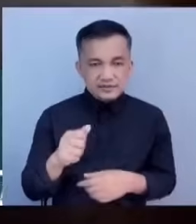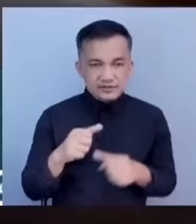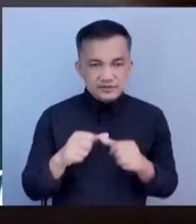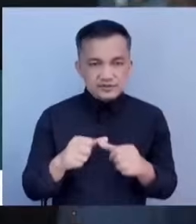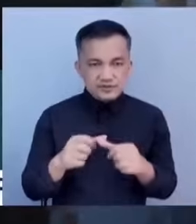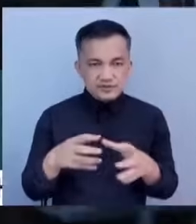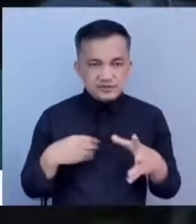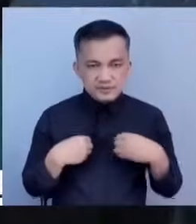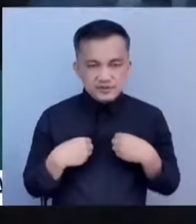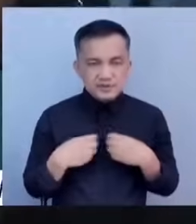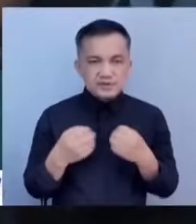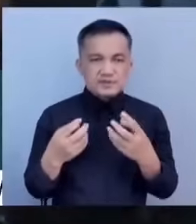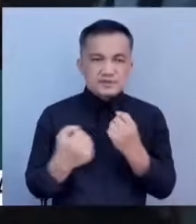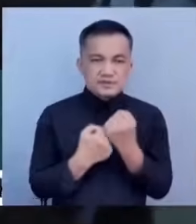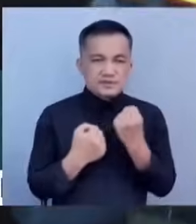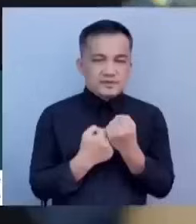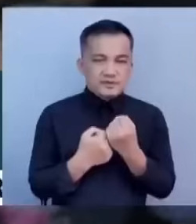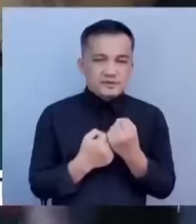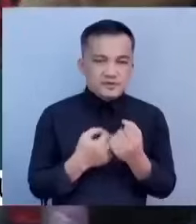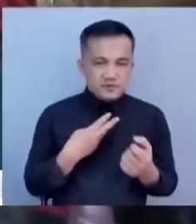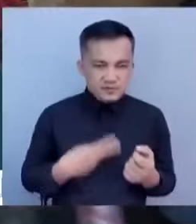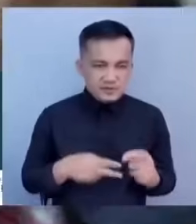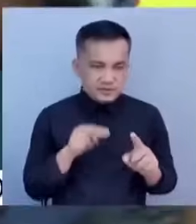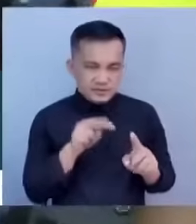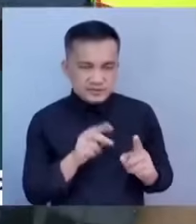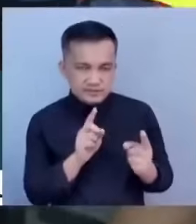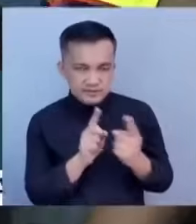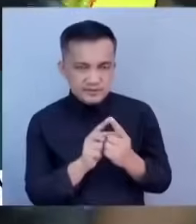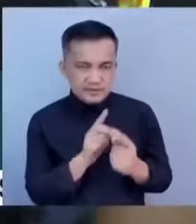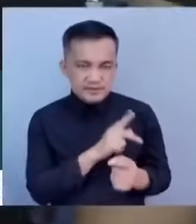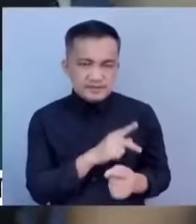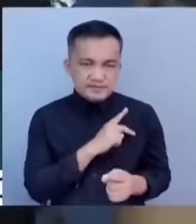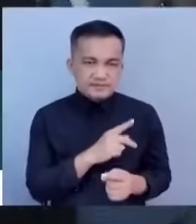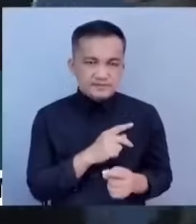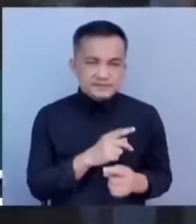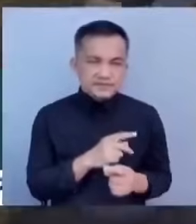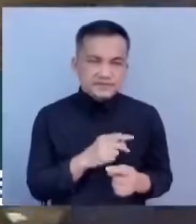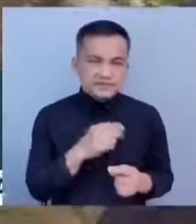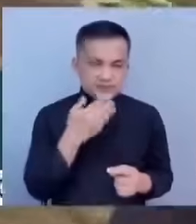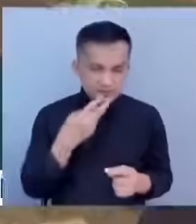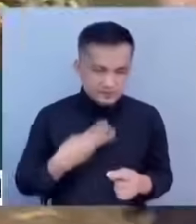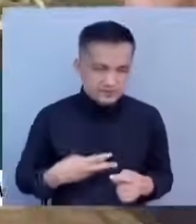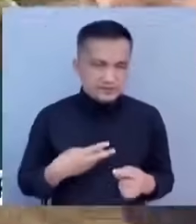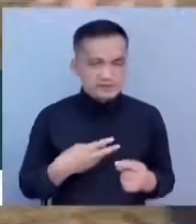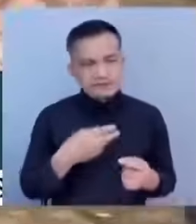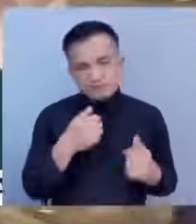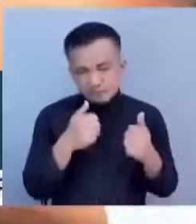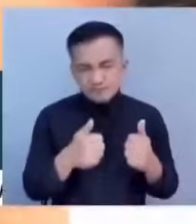flow of supporters who wish to see her personally and to extend their well wishes.